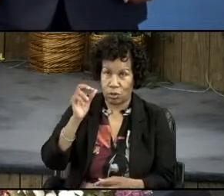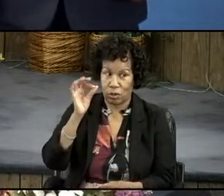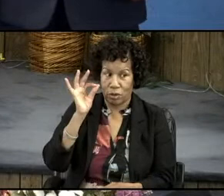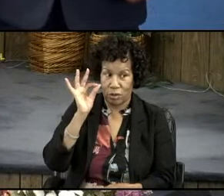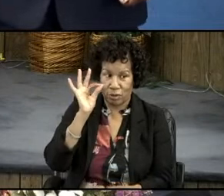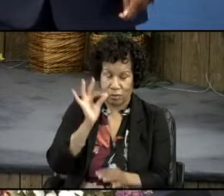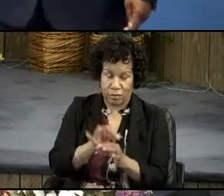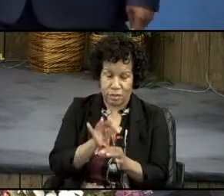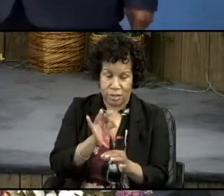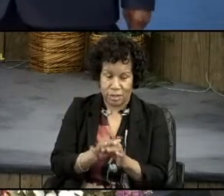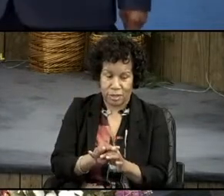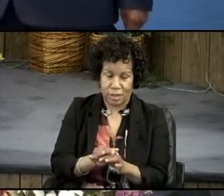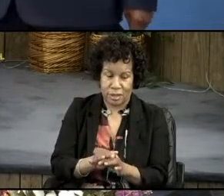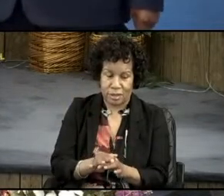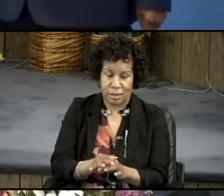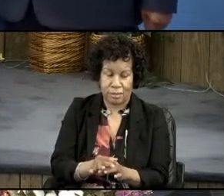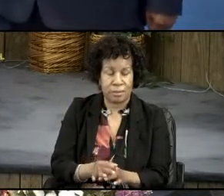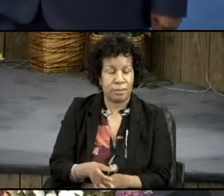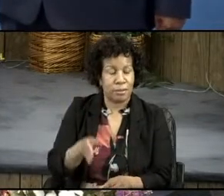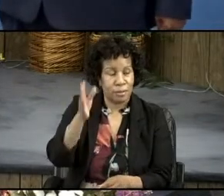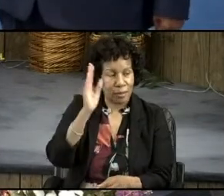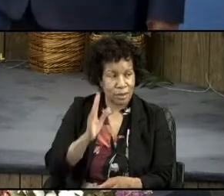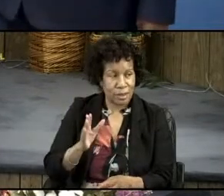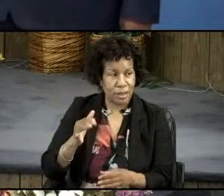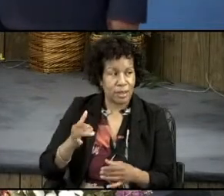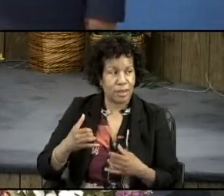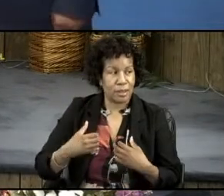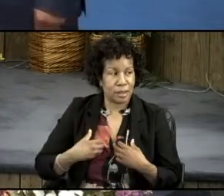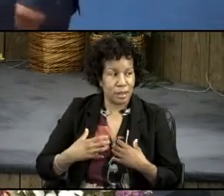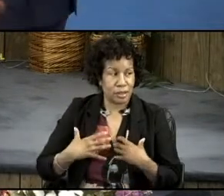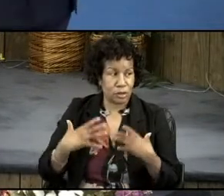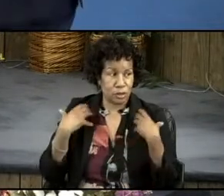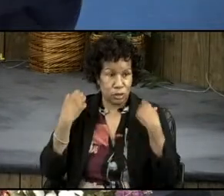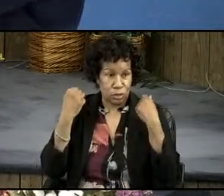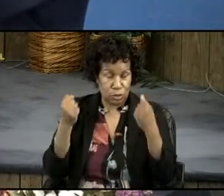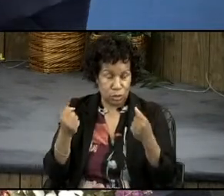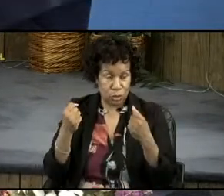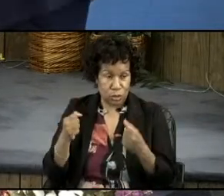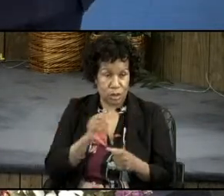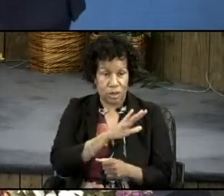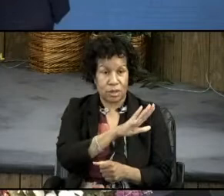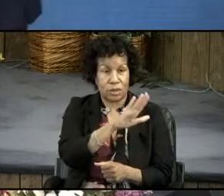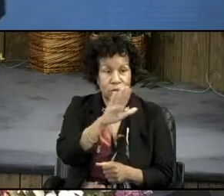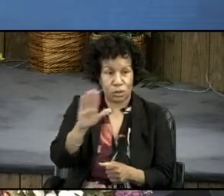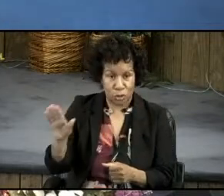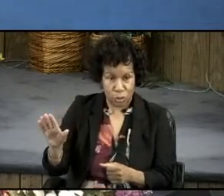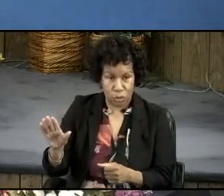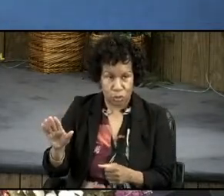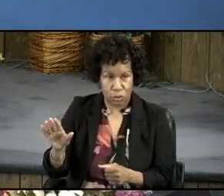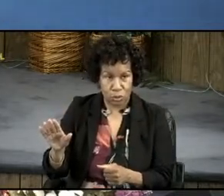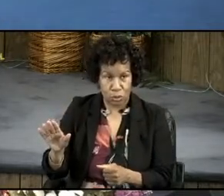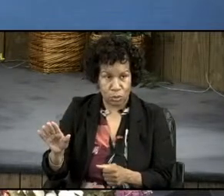strengthen your muscles by allowing the devil to step up to your face and say, I dare you.